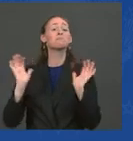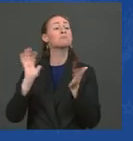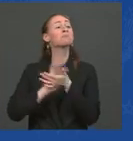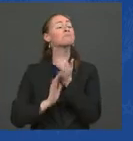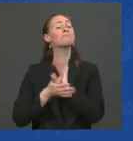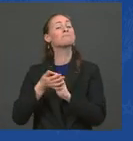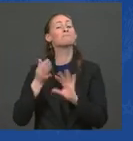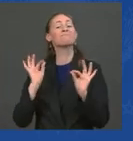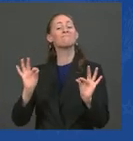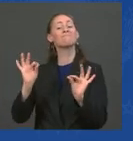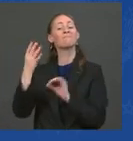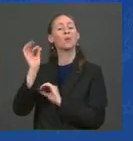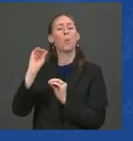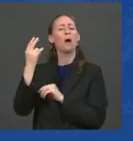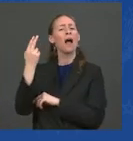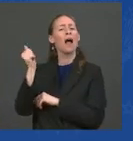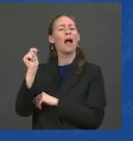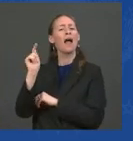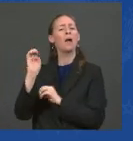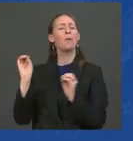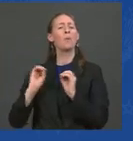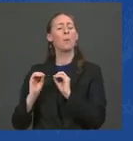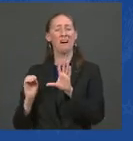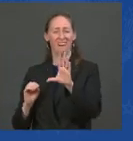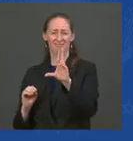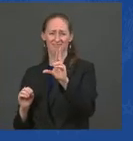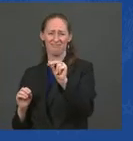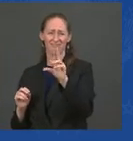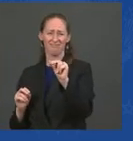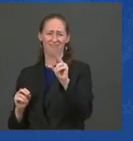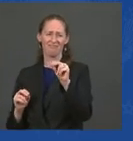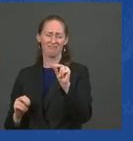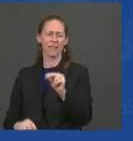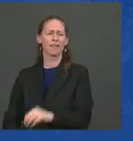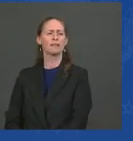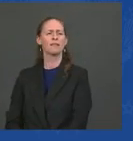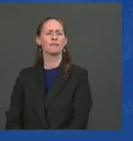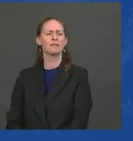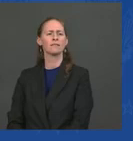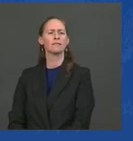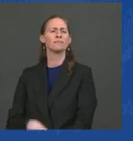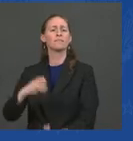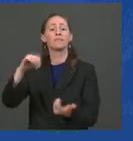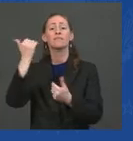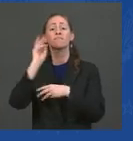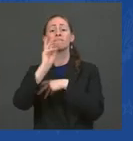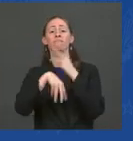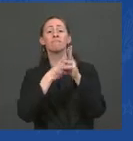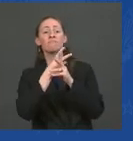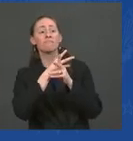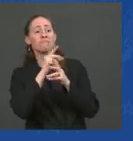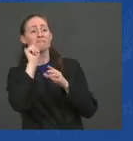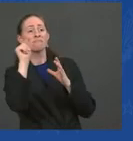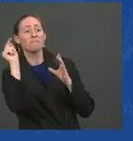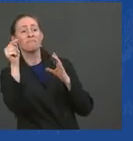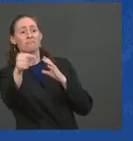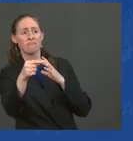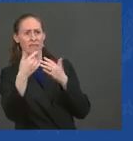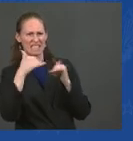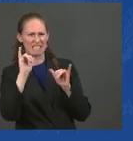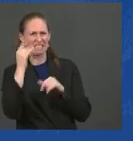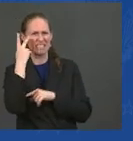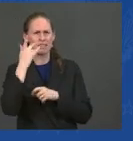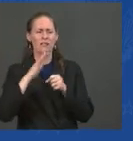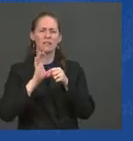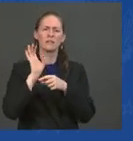We see today the patterns, the choices playing out around the world, even as we speak. The oppression and use of forced labor